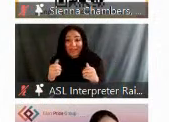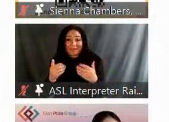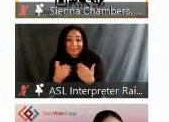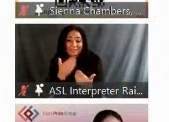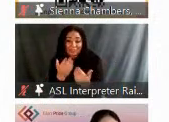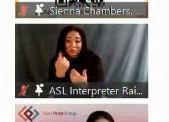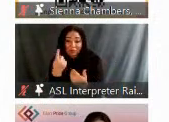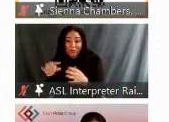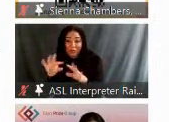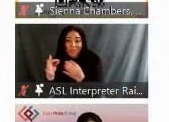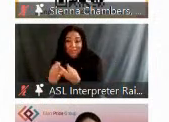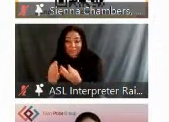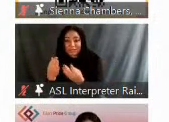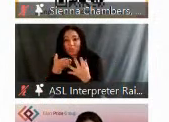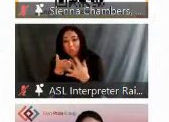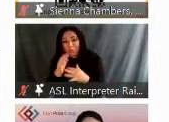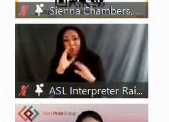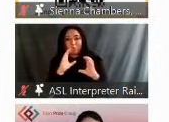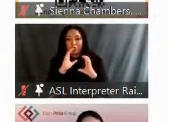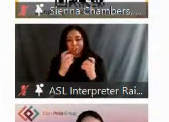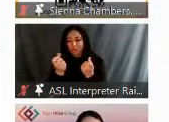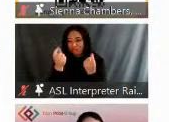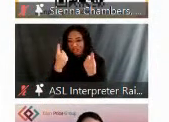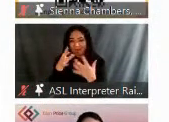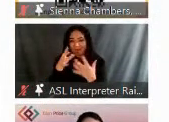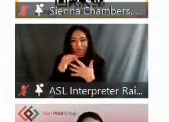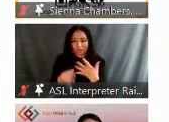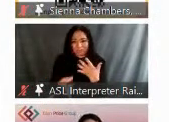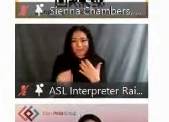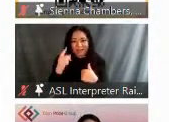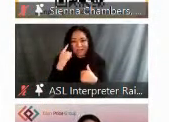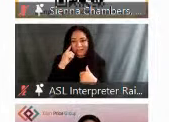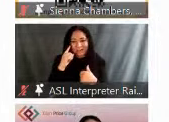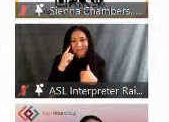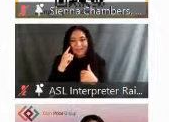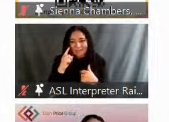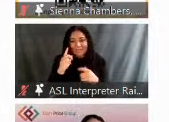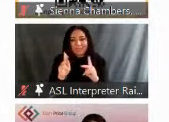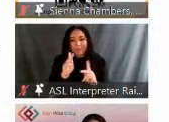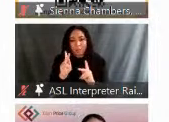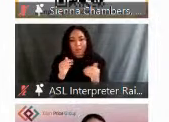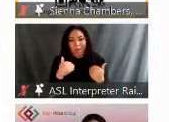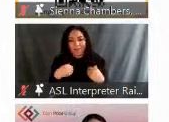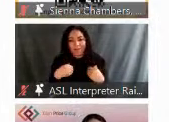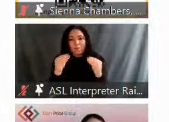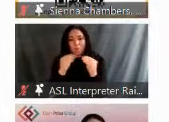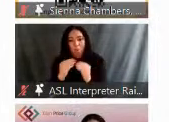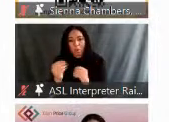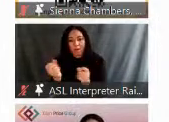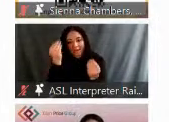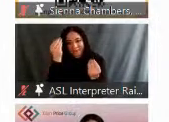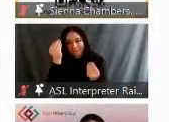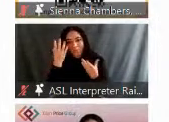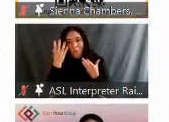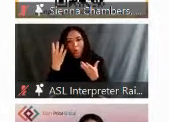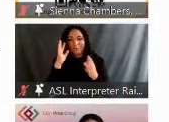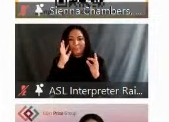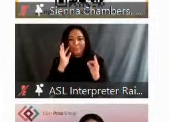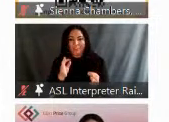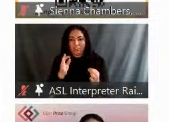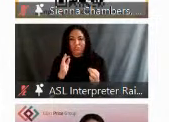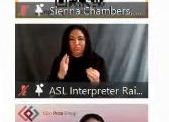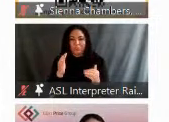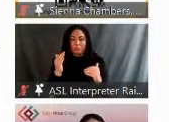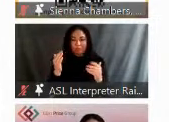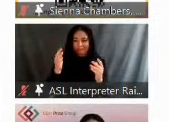through understanding what the options are, I think then people will be making much more informed choices about how to weigh the options